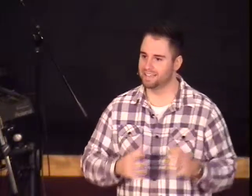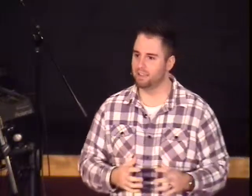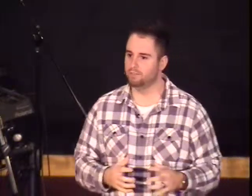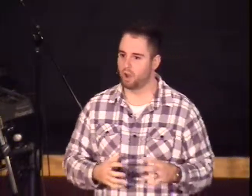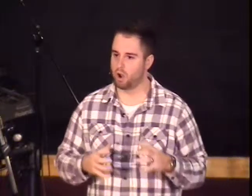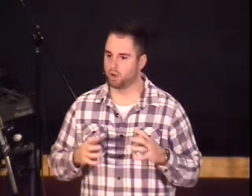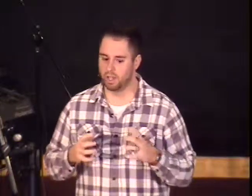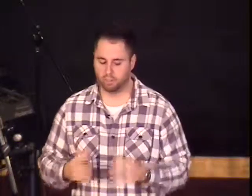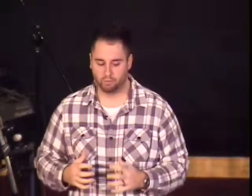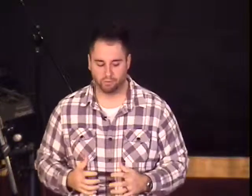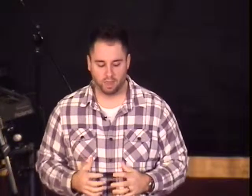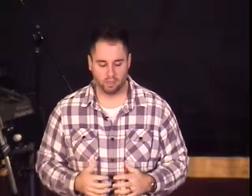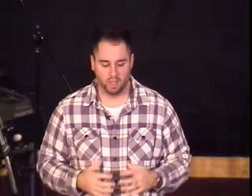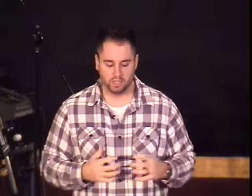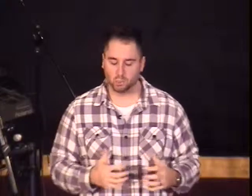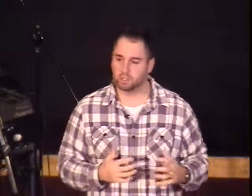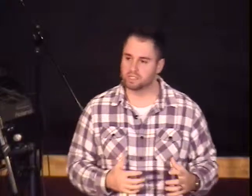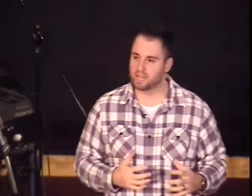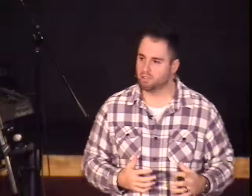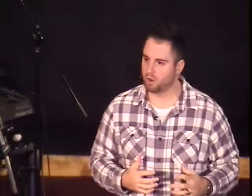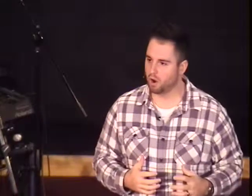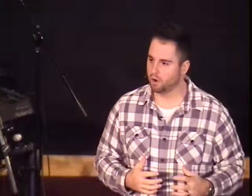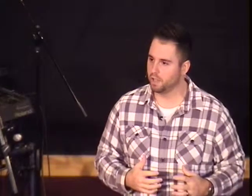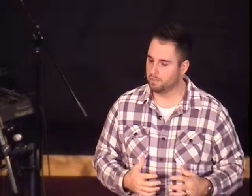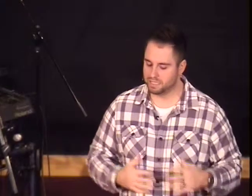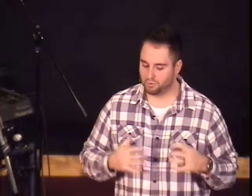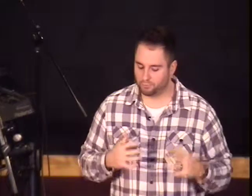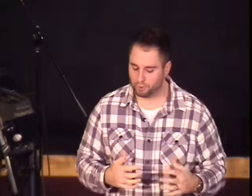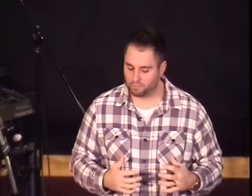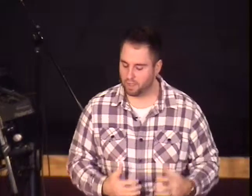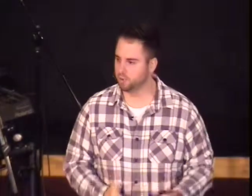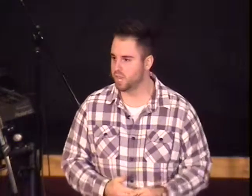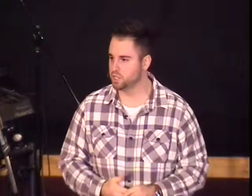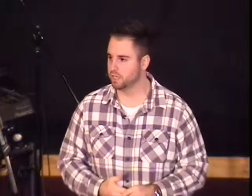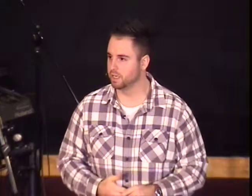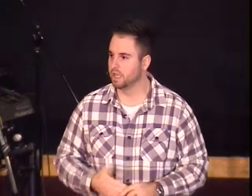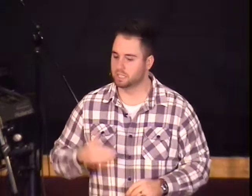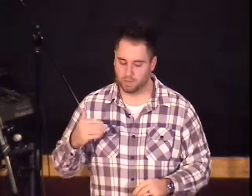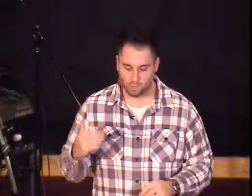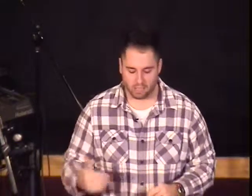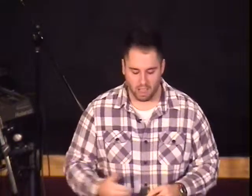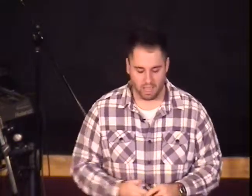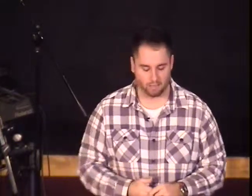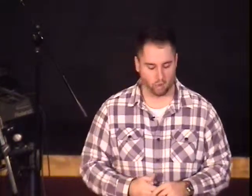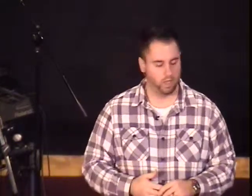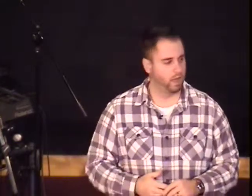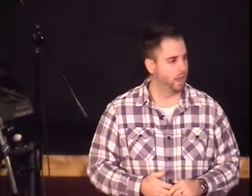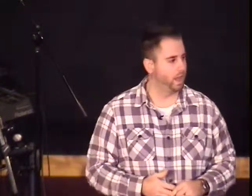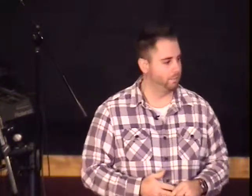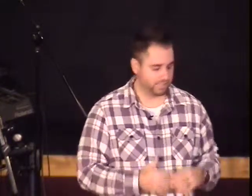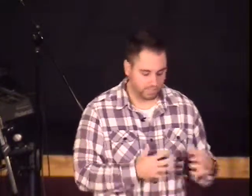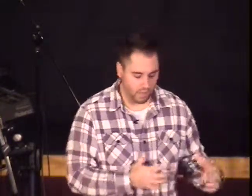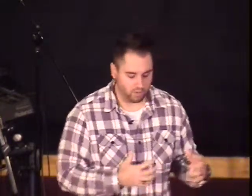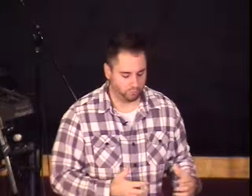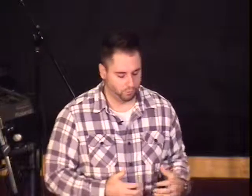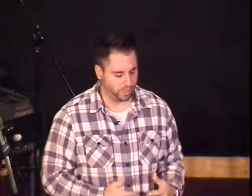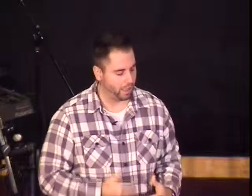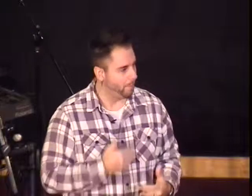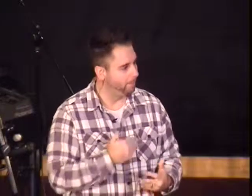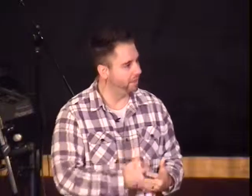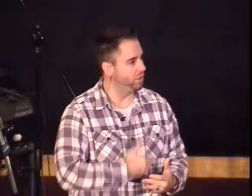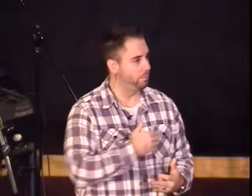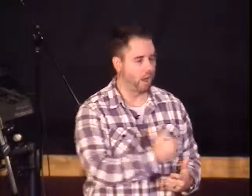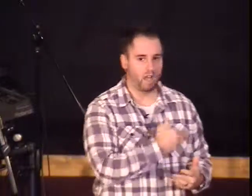and to safeguard their faith. This word safeguard means firm foundation, to be reliable, solid